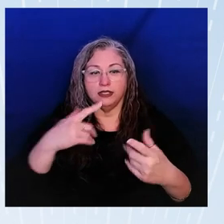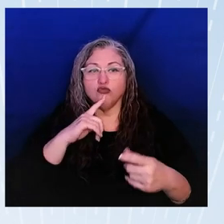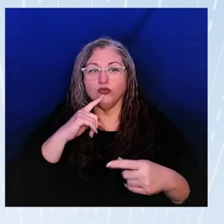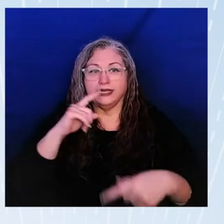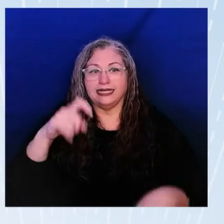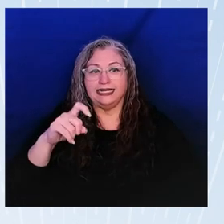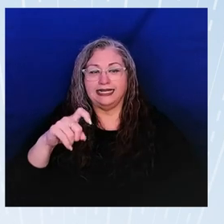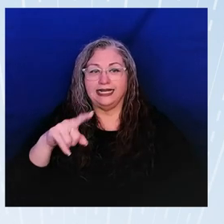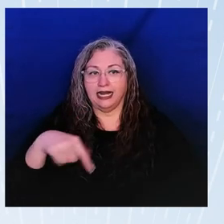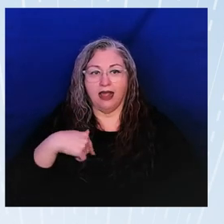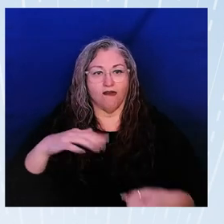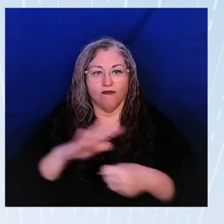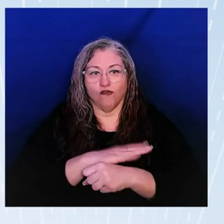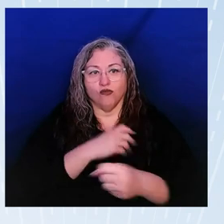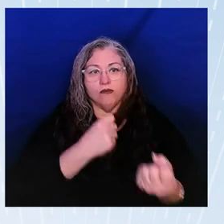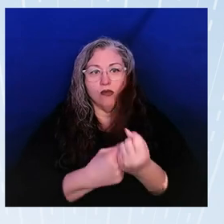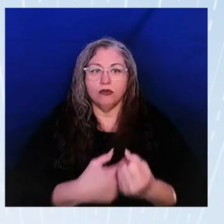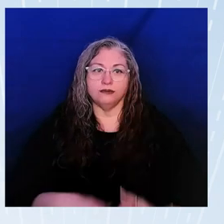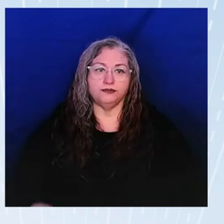support.